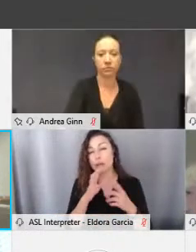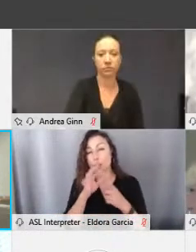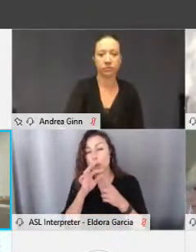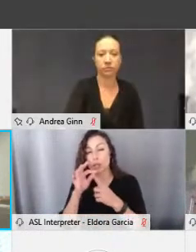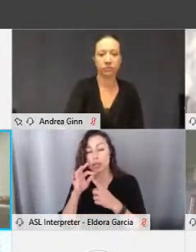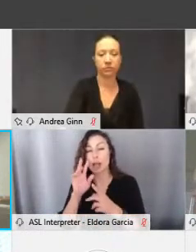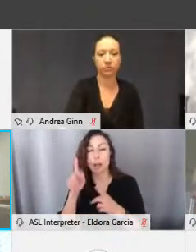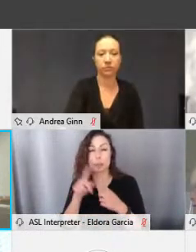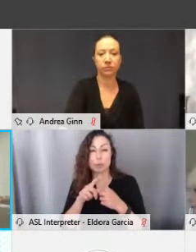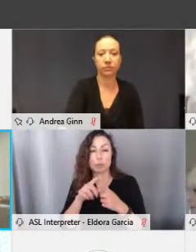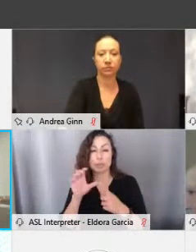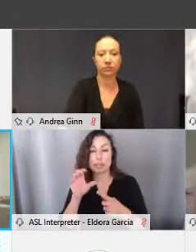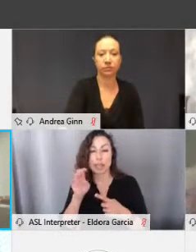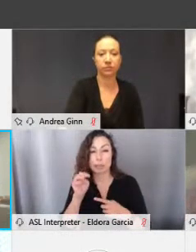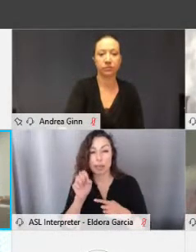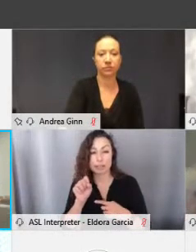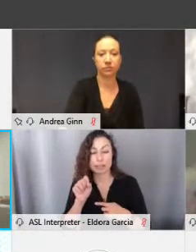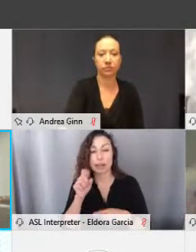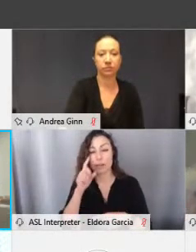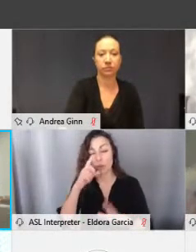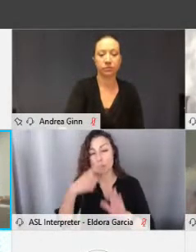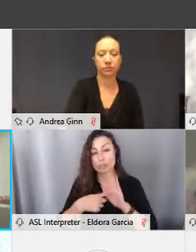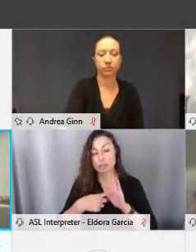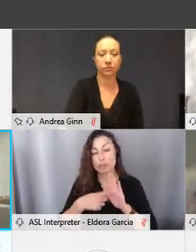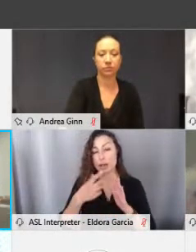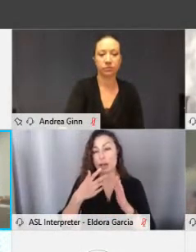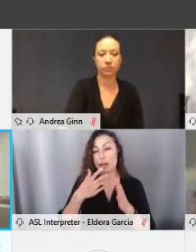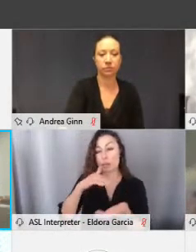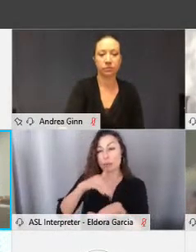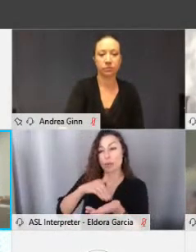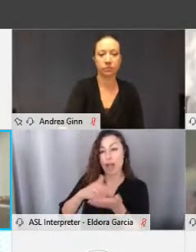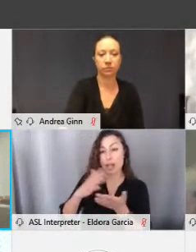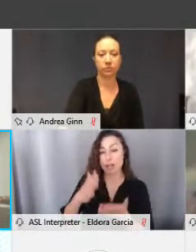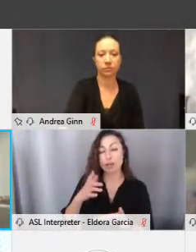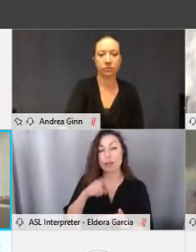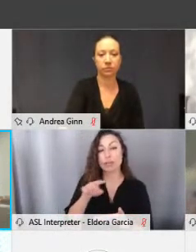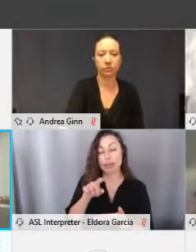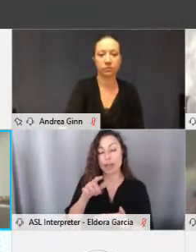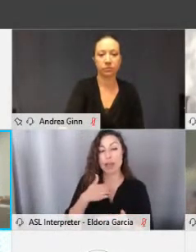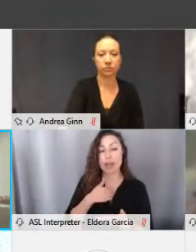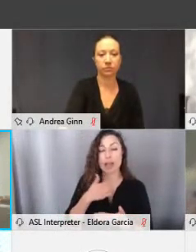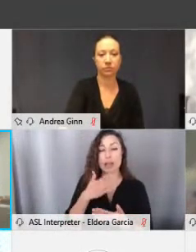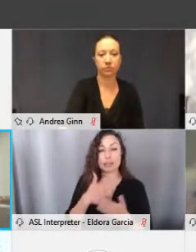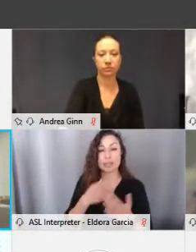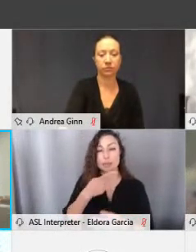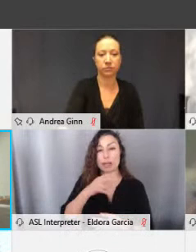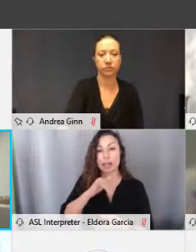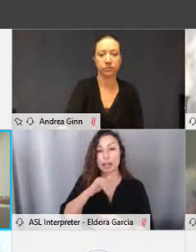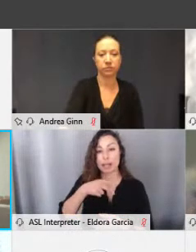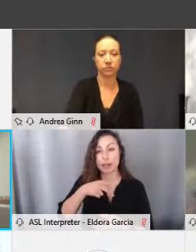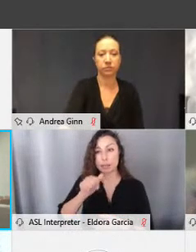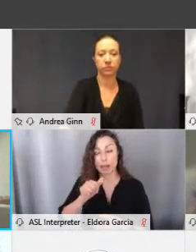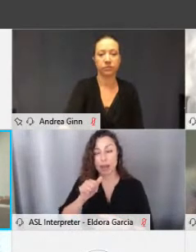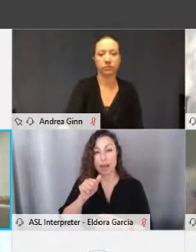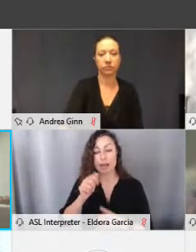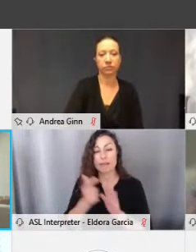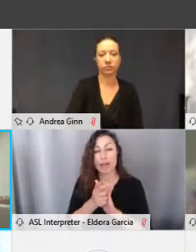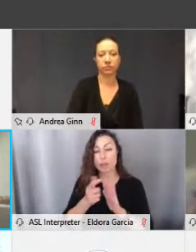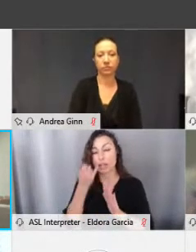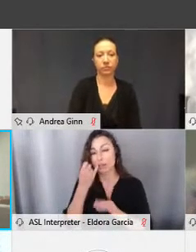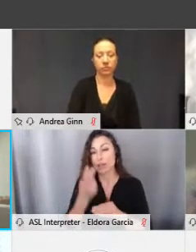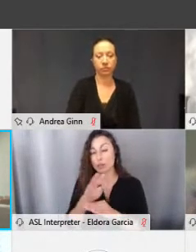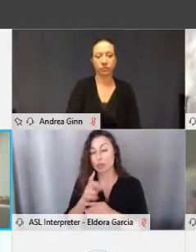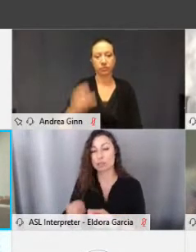up to CMS. So, for example, providers are subject to potential HIPAA violations for using certain